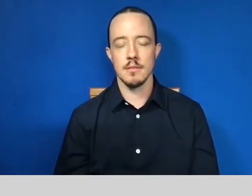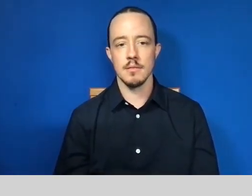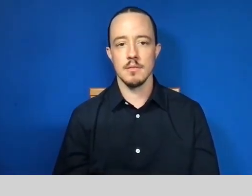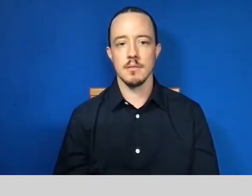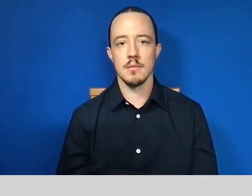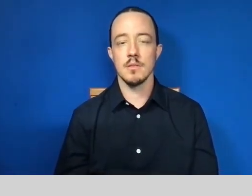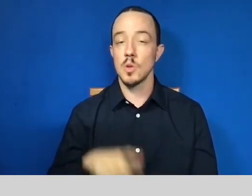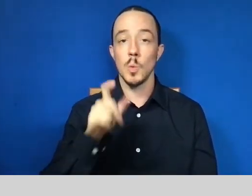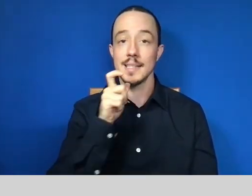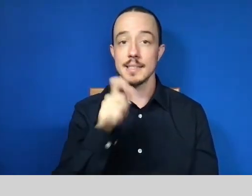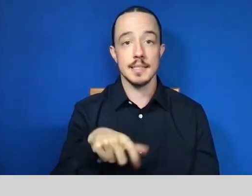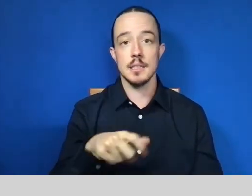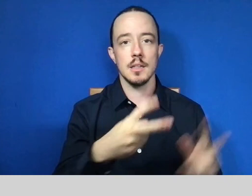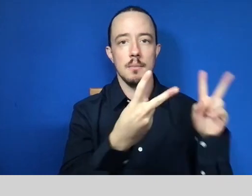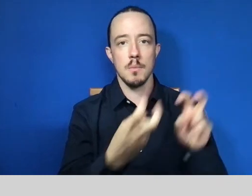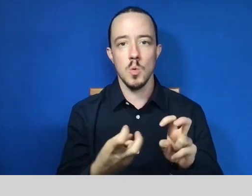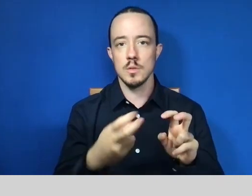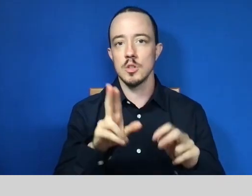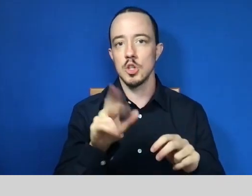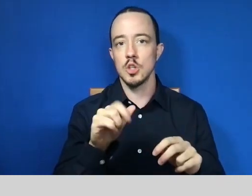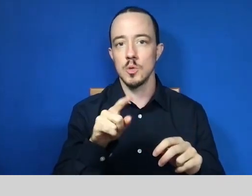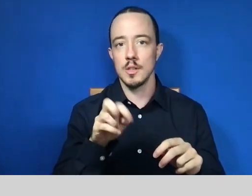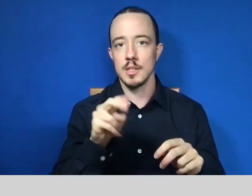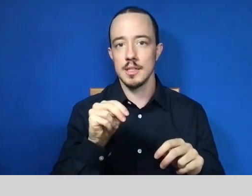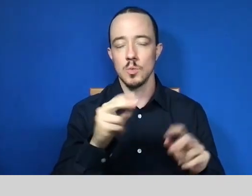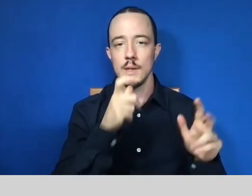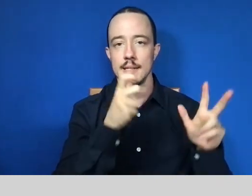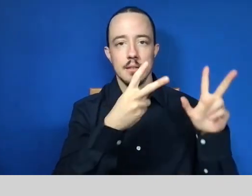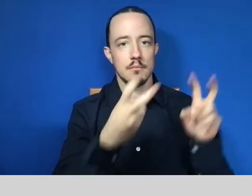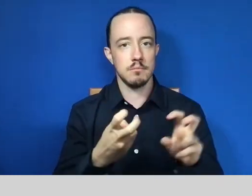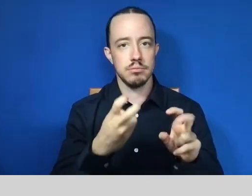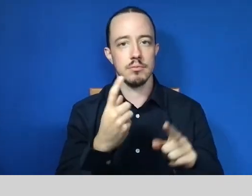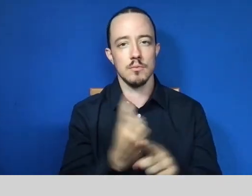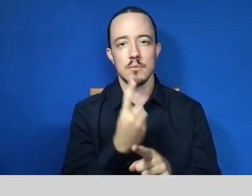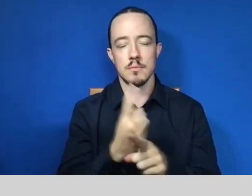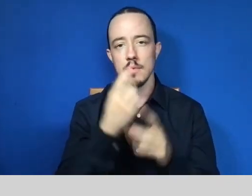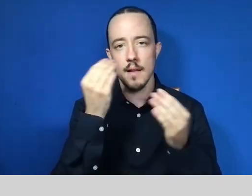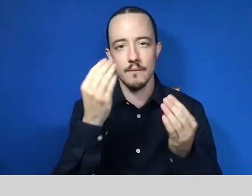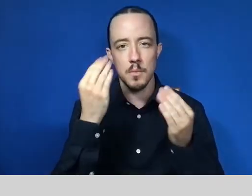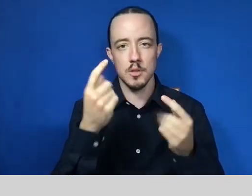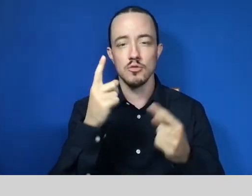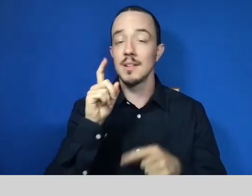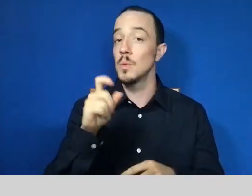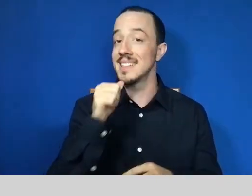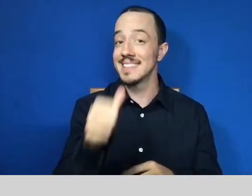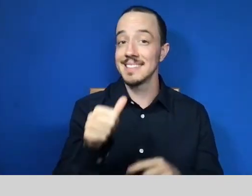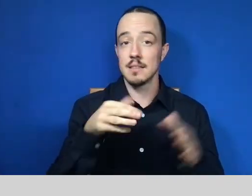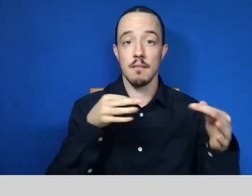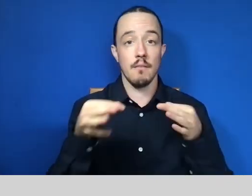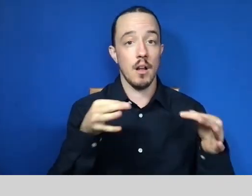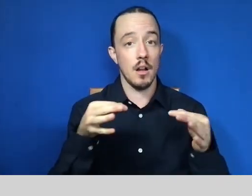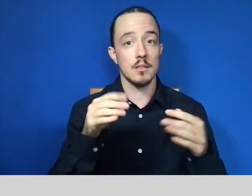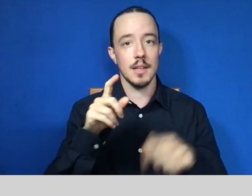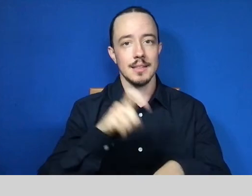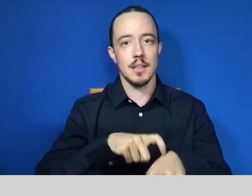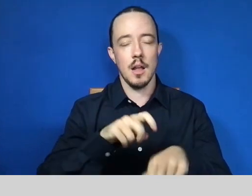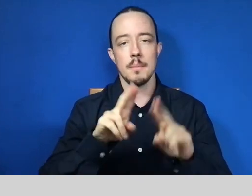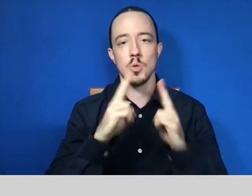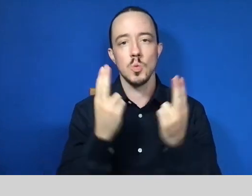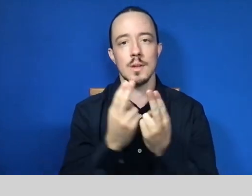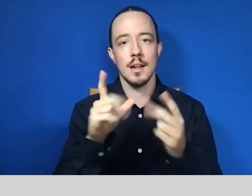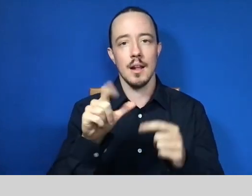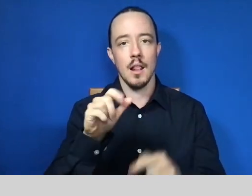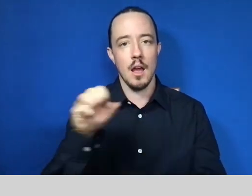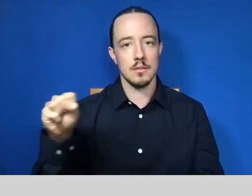So we did not import union, we did not import literal from the typing module. And we have not defined the time unit